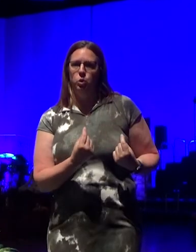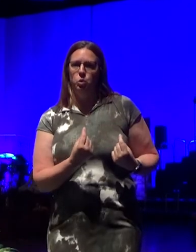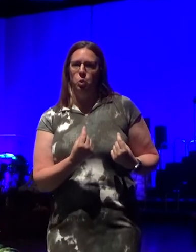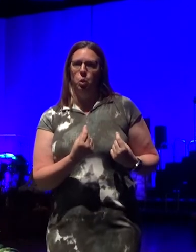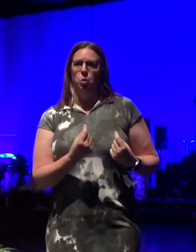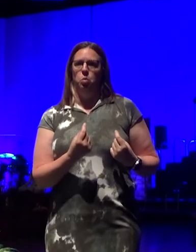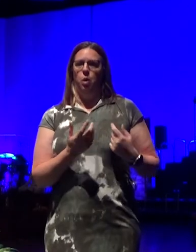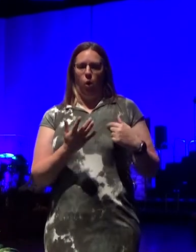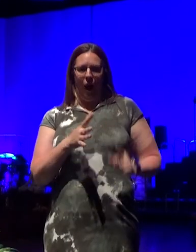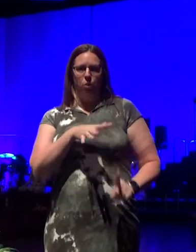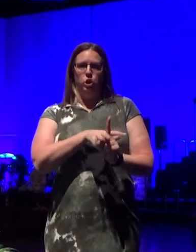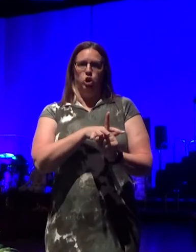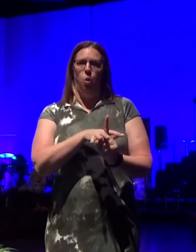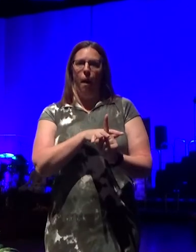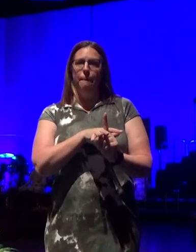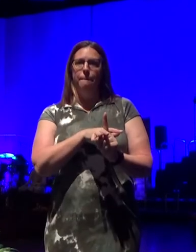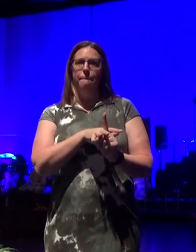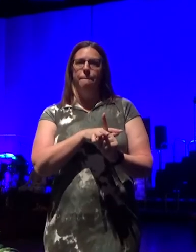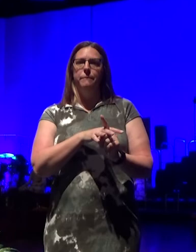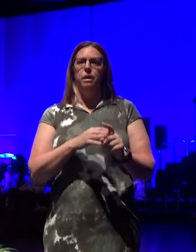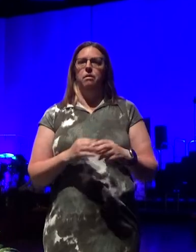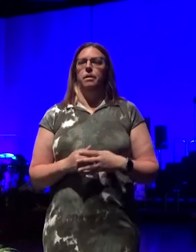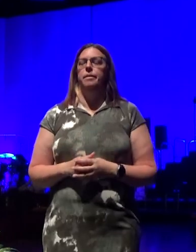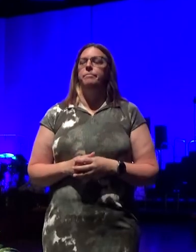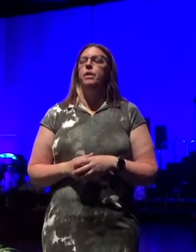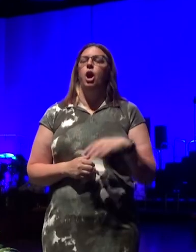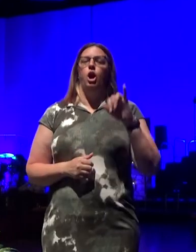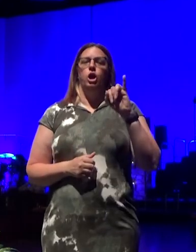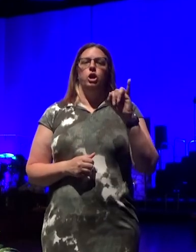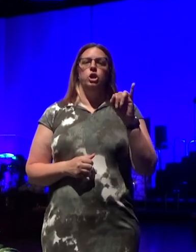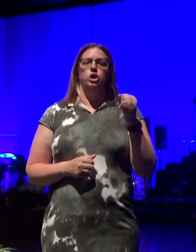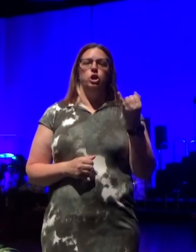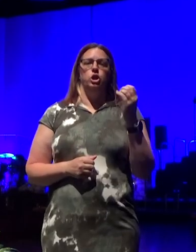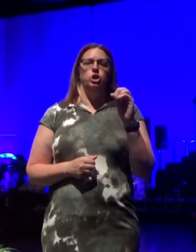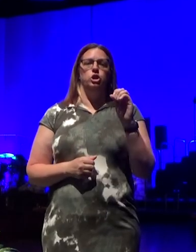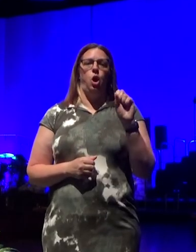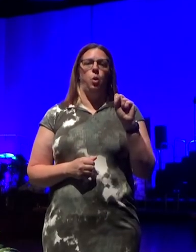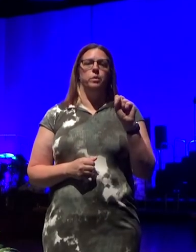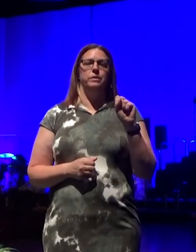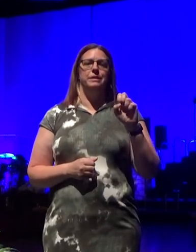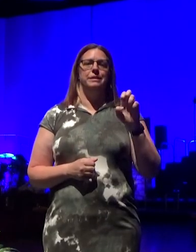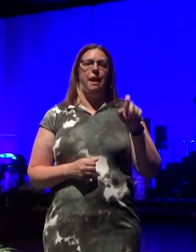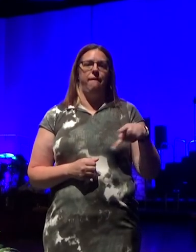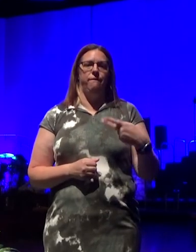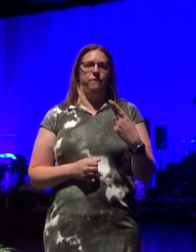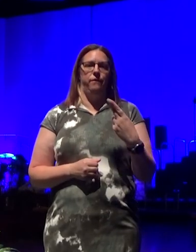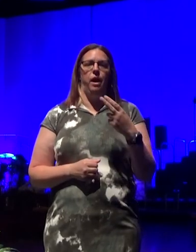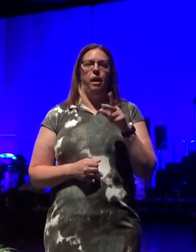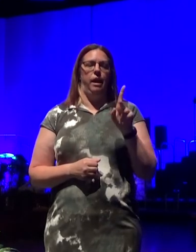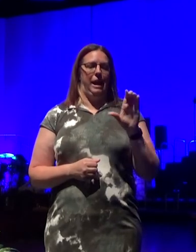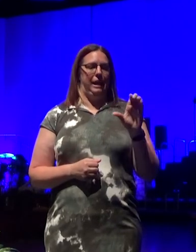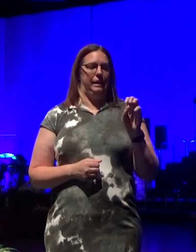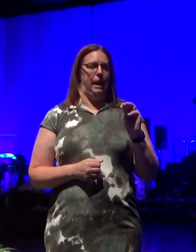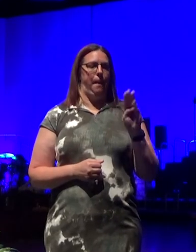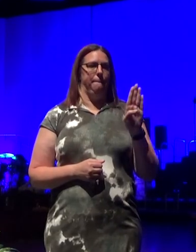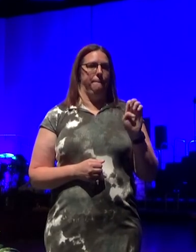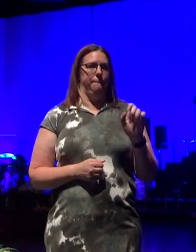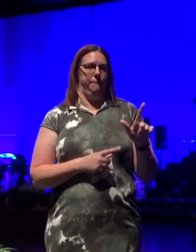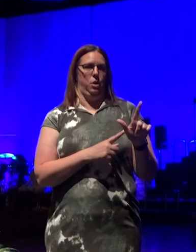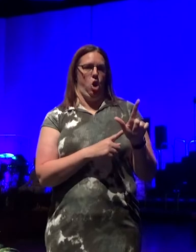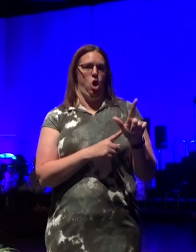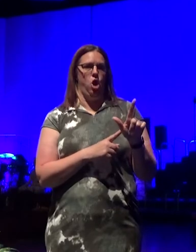up. The great Joseph Campbell tells the story of once watching one of those old Disney